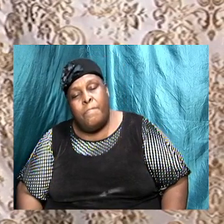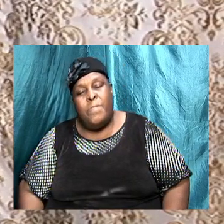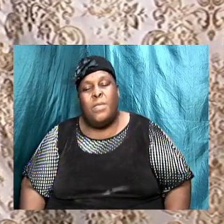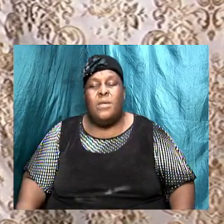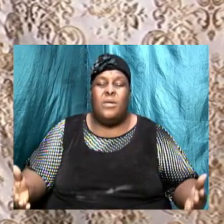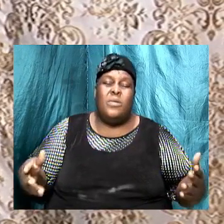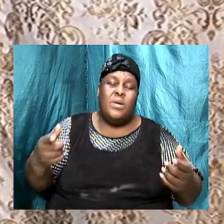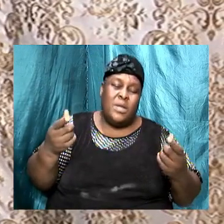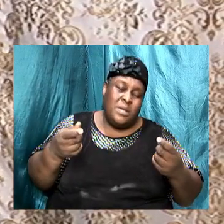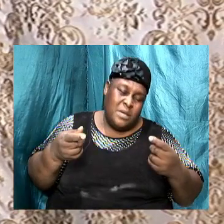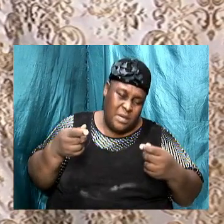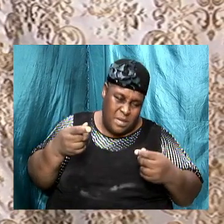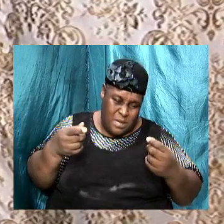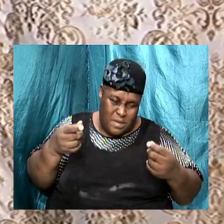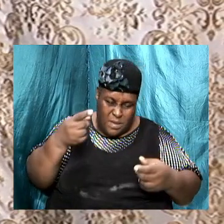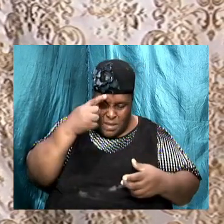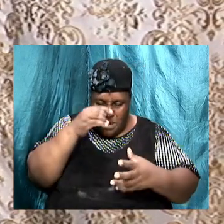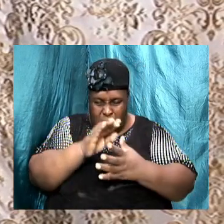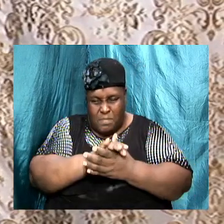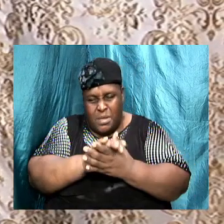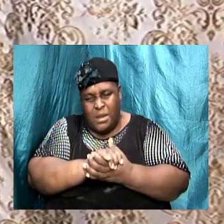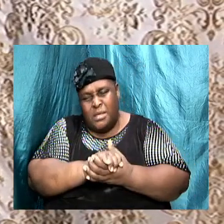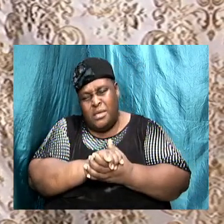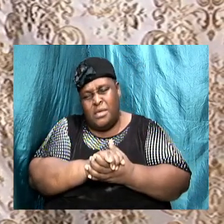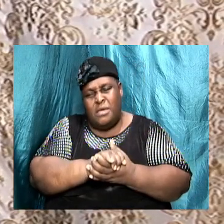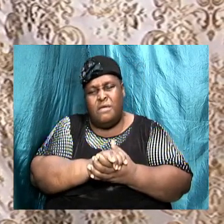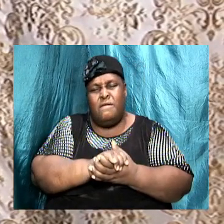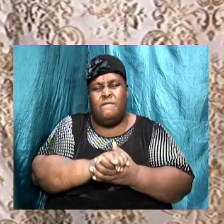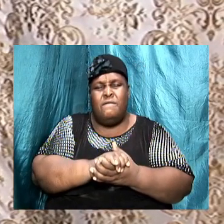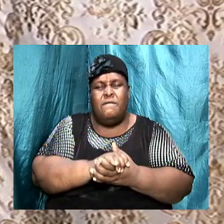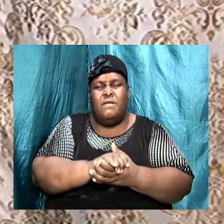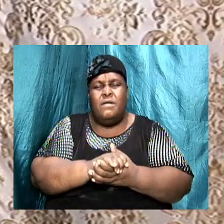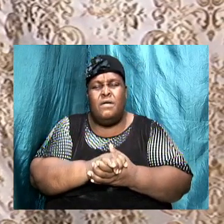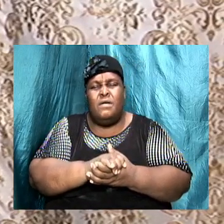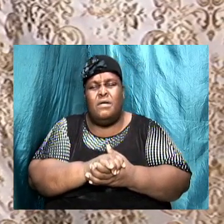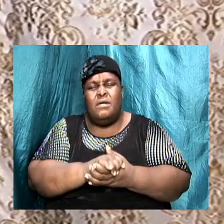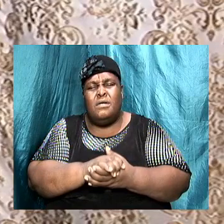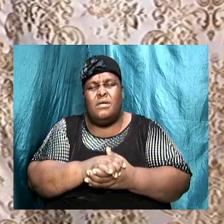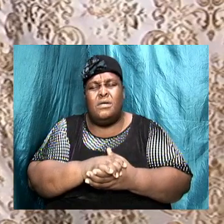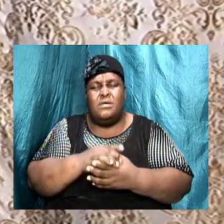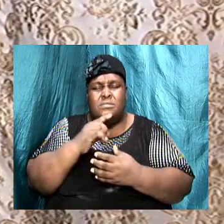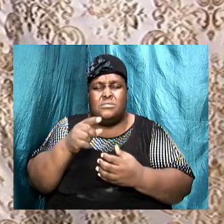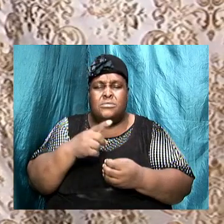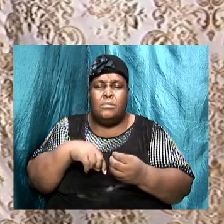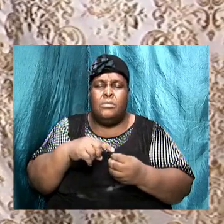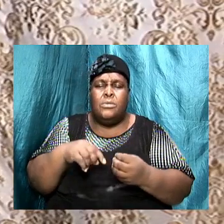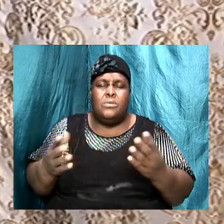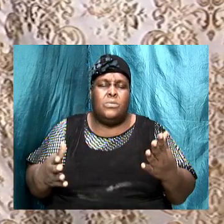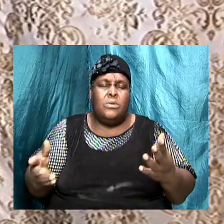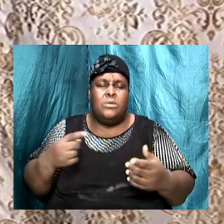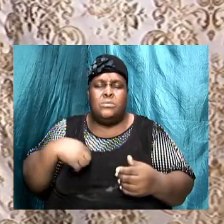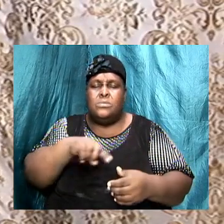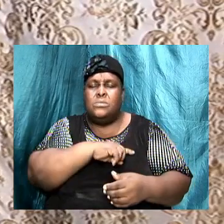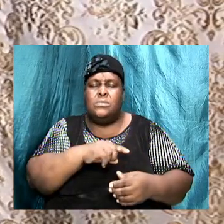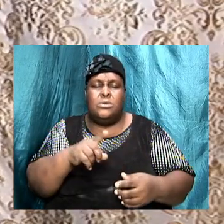what we believe affects what we do. We mentioned last week that